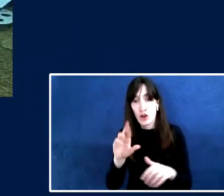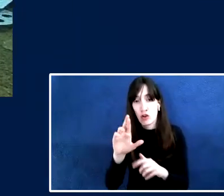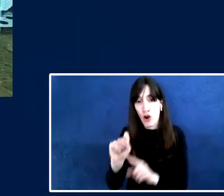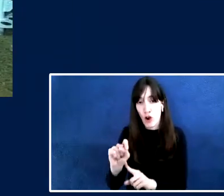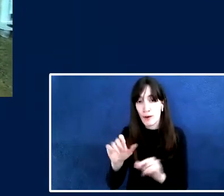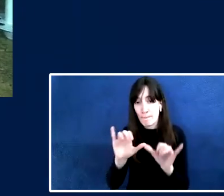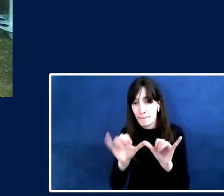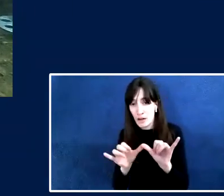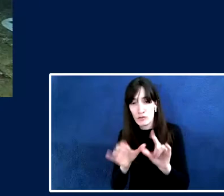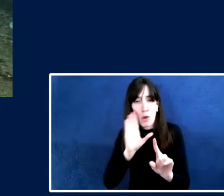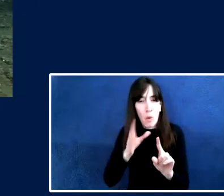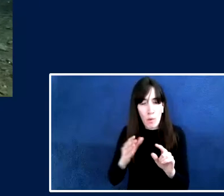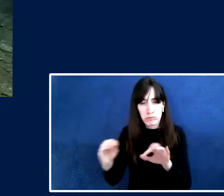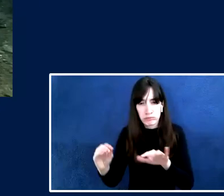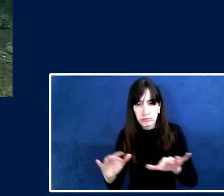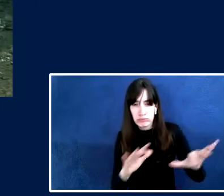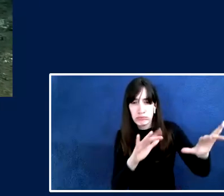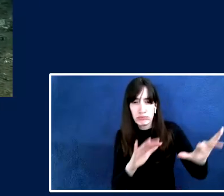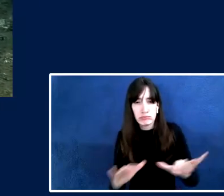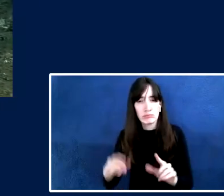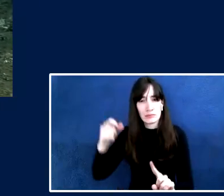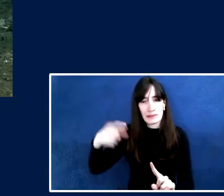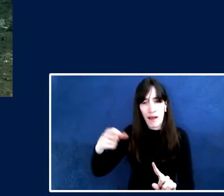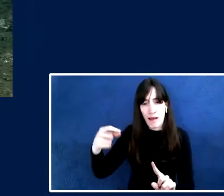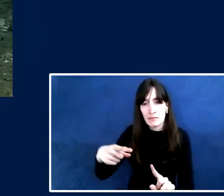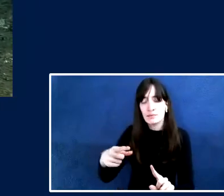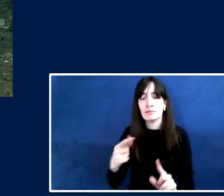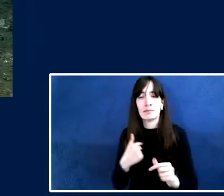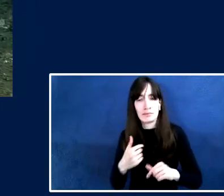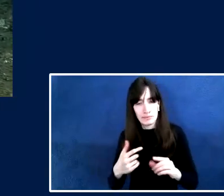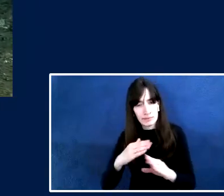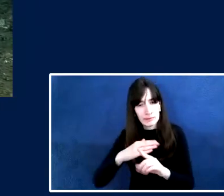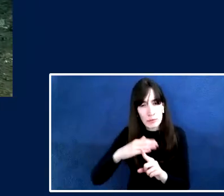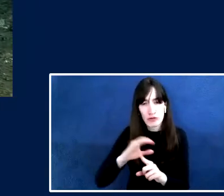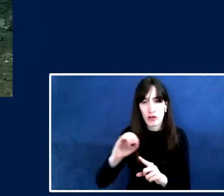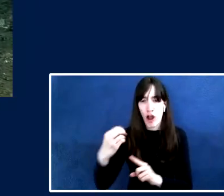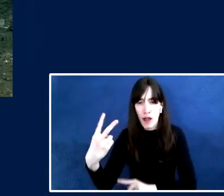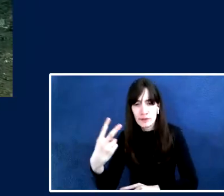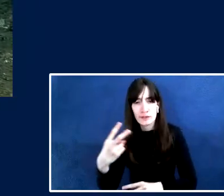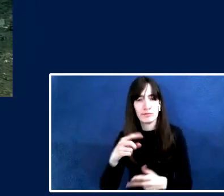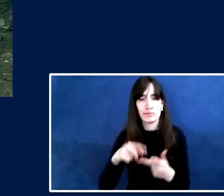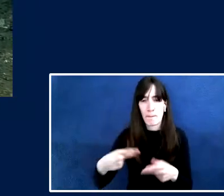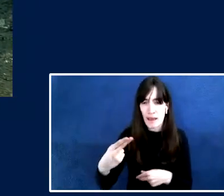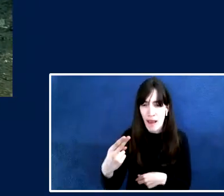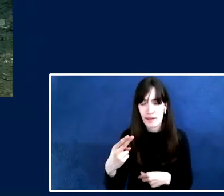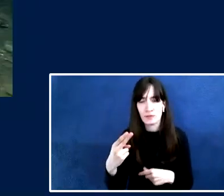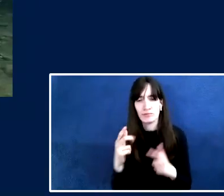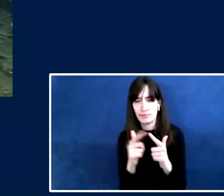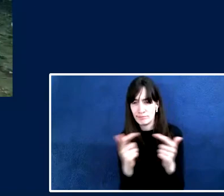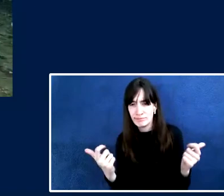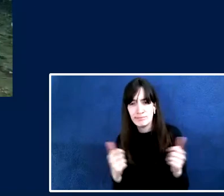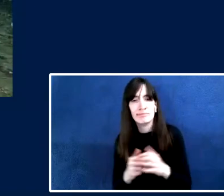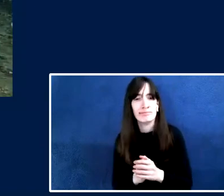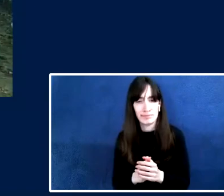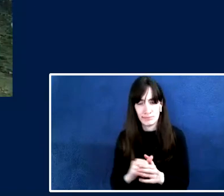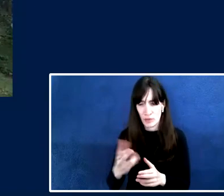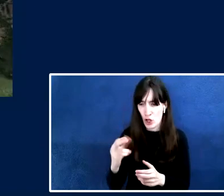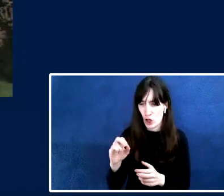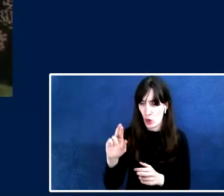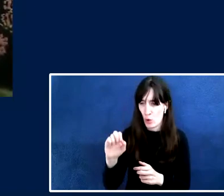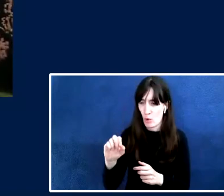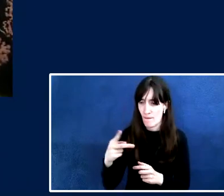the ridge. We have sensors that temperature, oxygen, pH, the chlorophyll that's coming down from